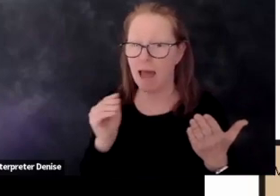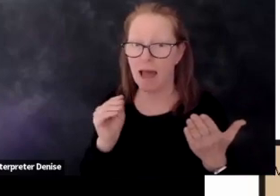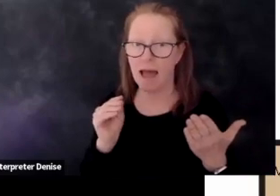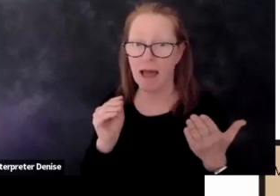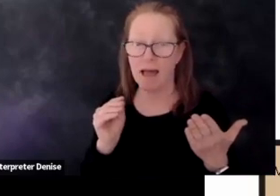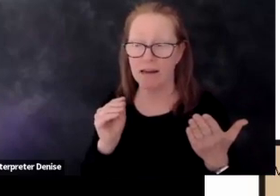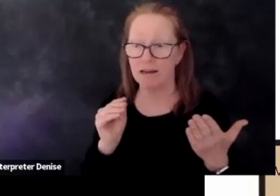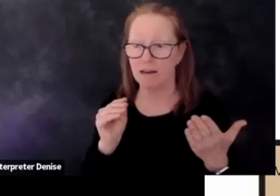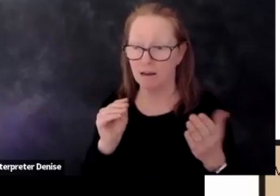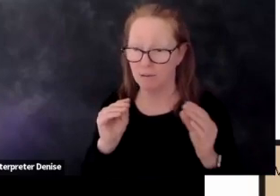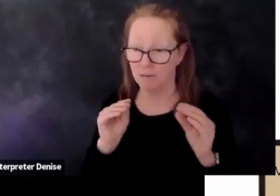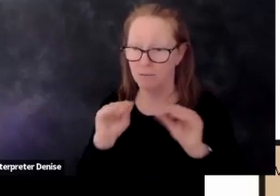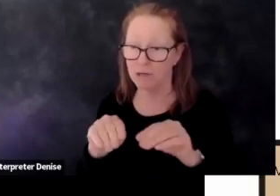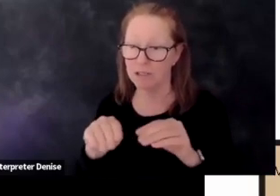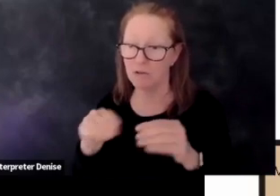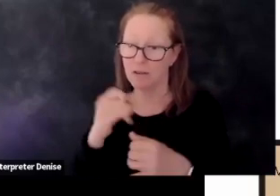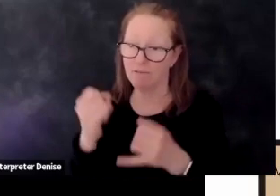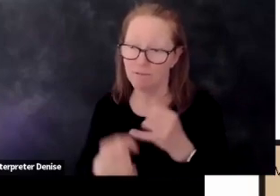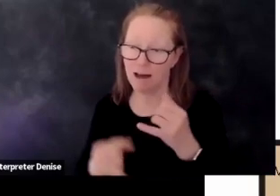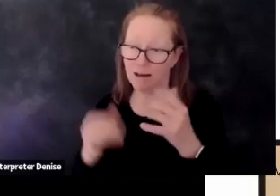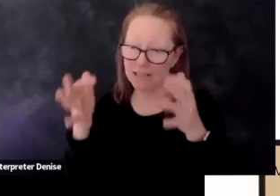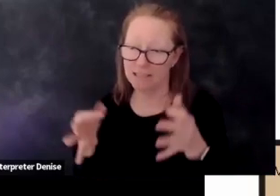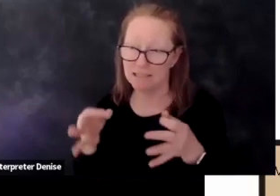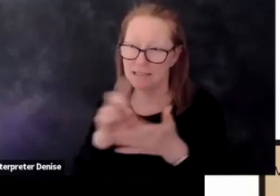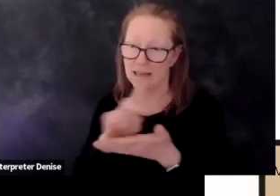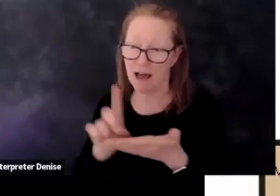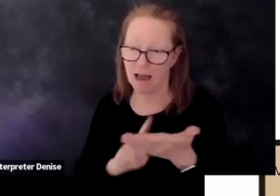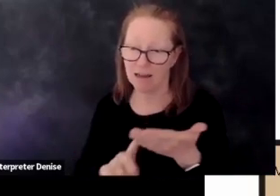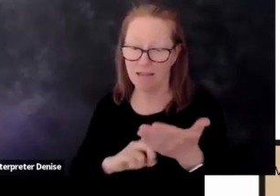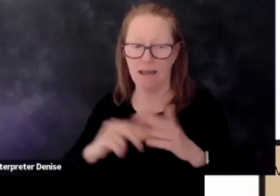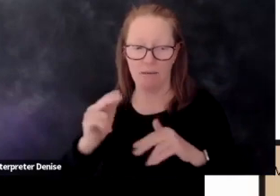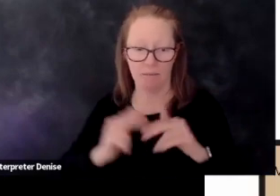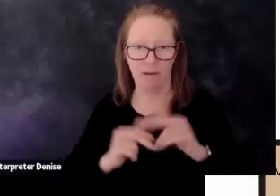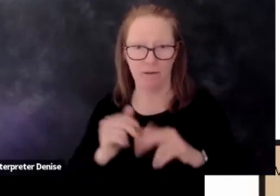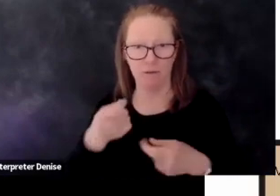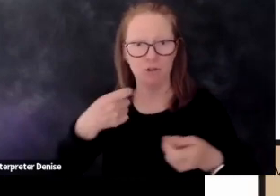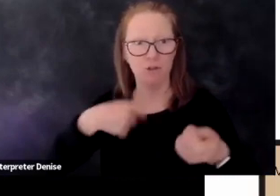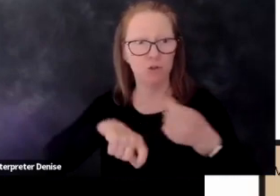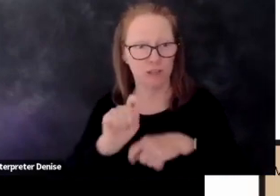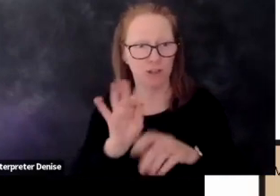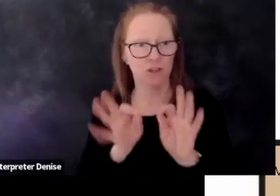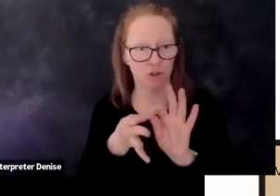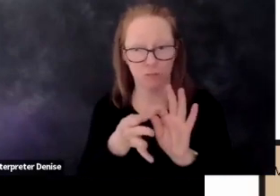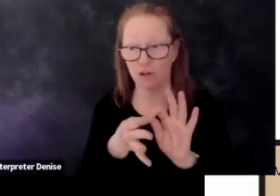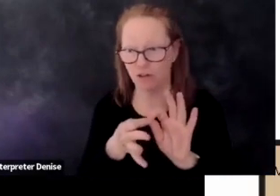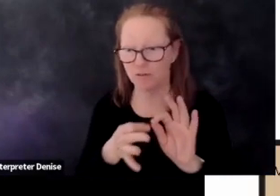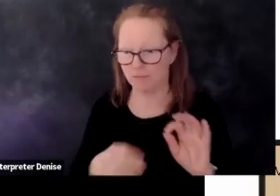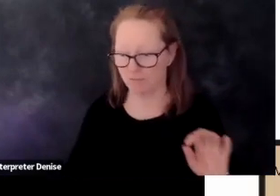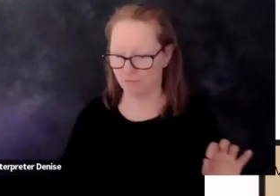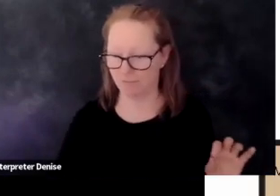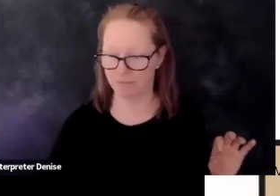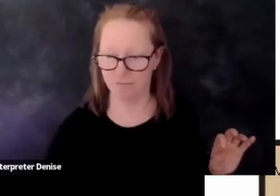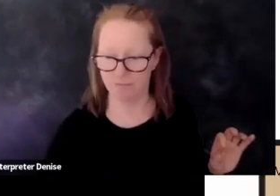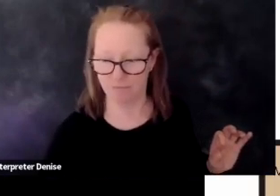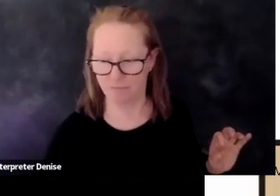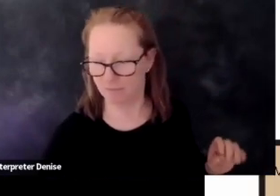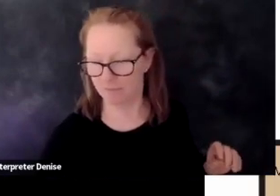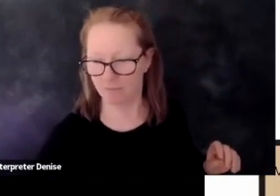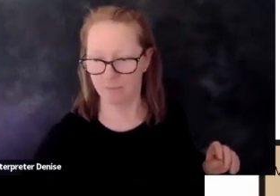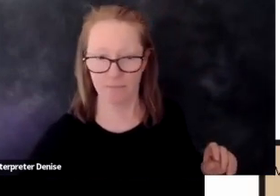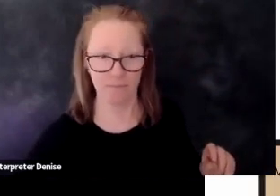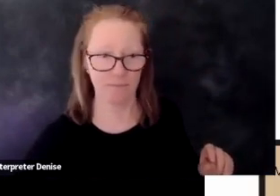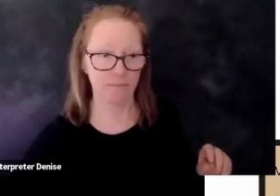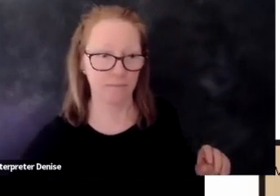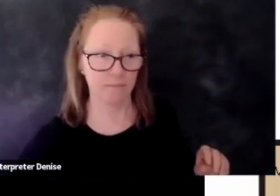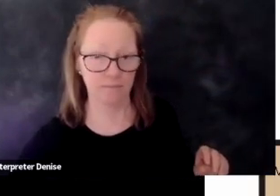final design and be ready to build it. We do hope to be under construction with this floor on Monday, June 4th. So